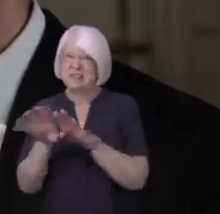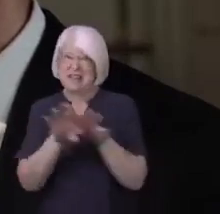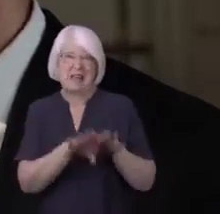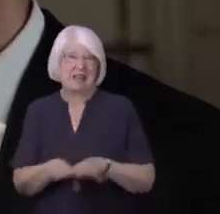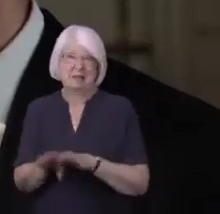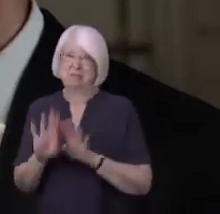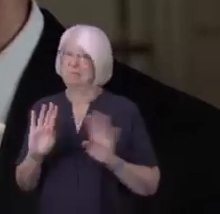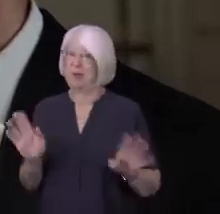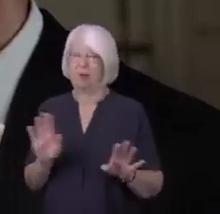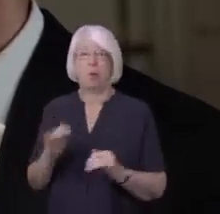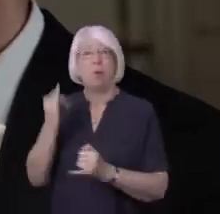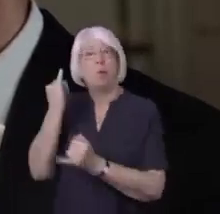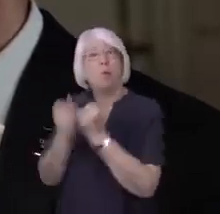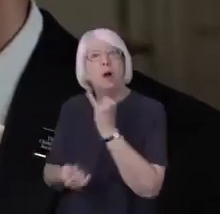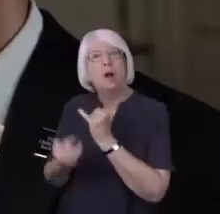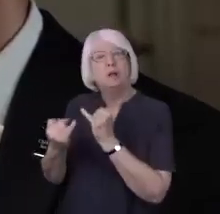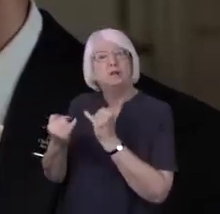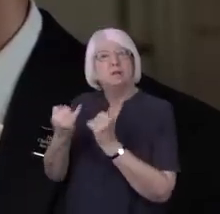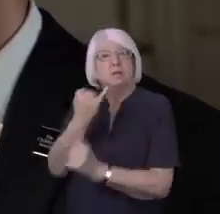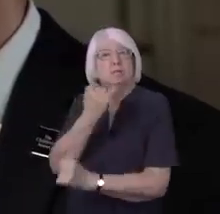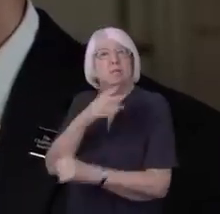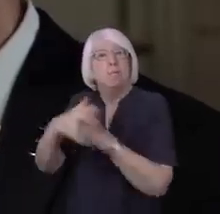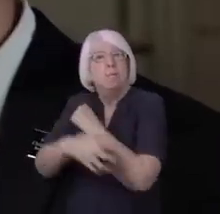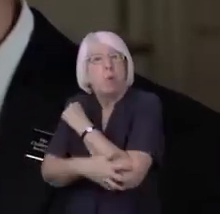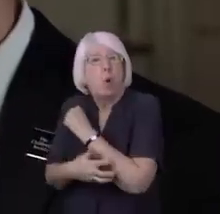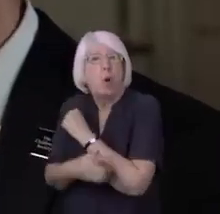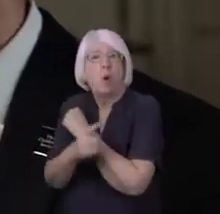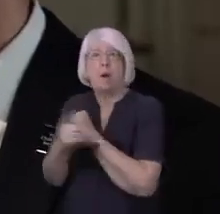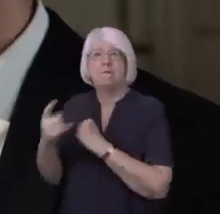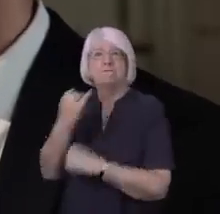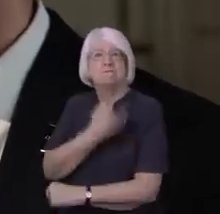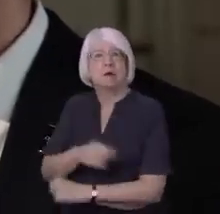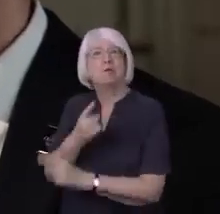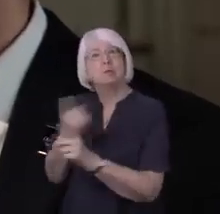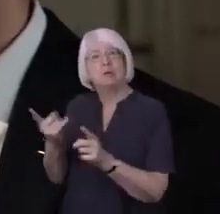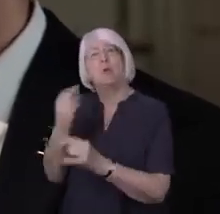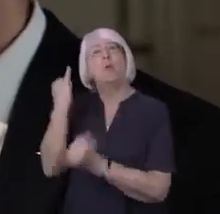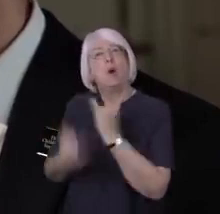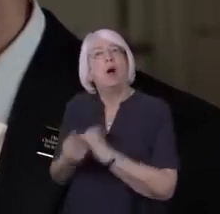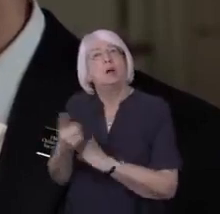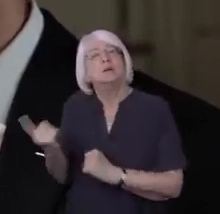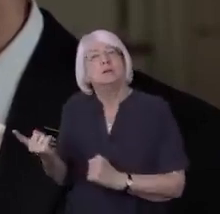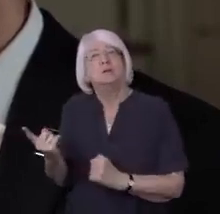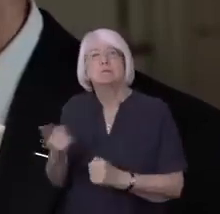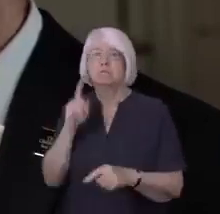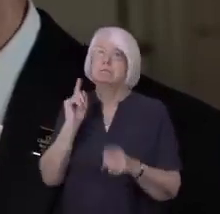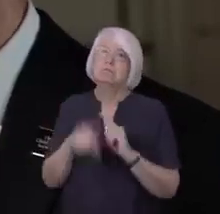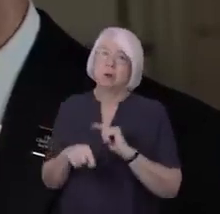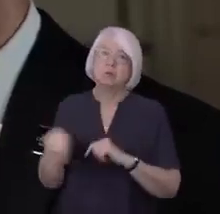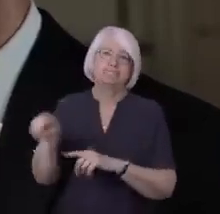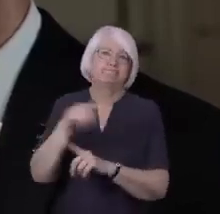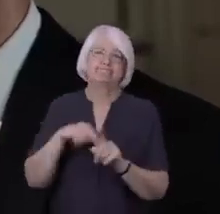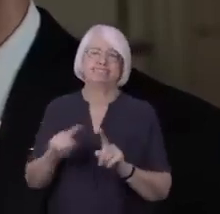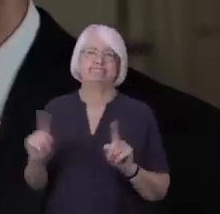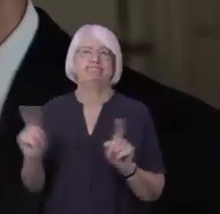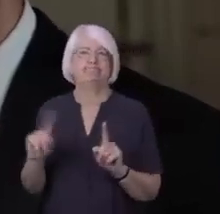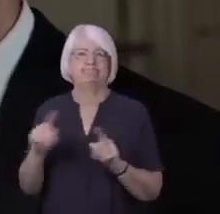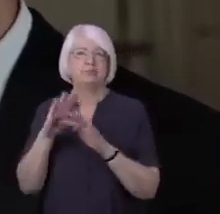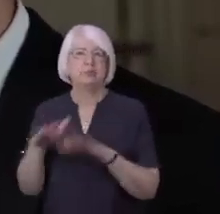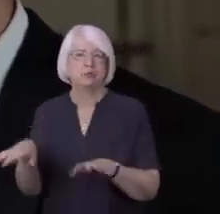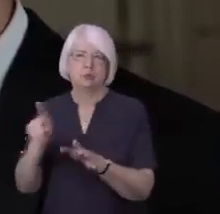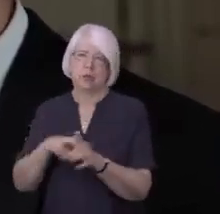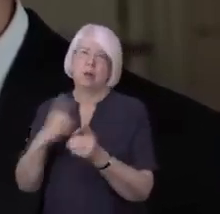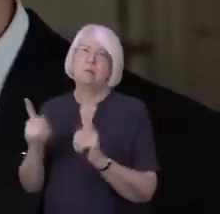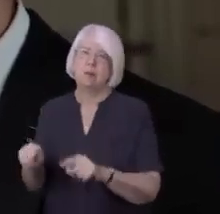most vulnerable people in this country the most. And most of all, this crisis has affected children and young people. Too many